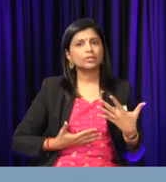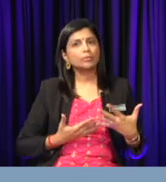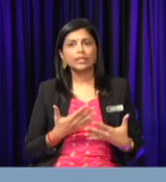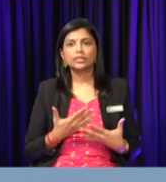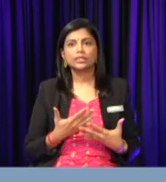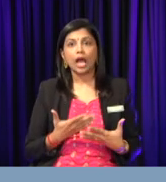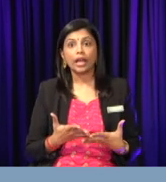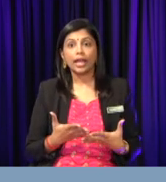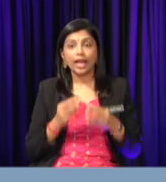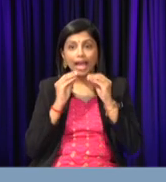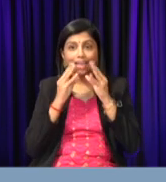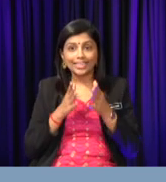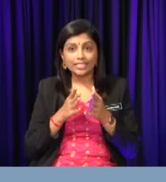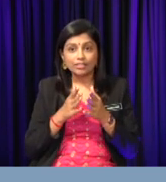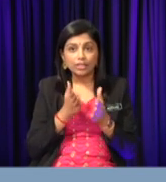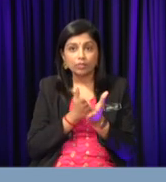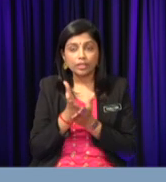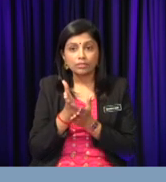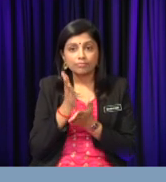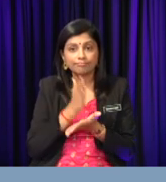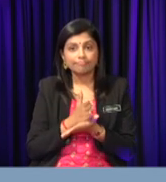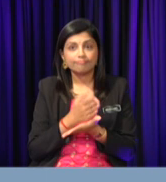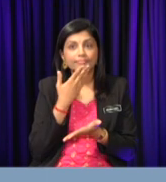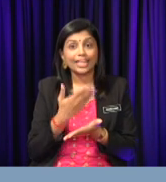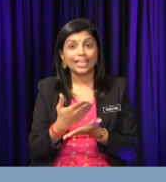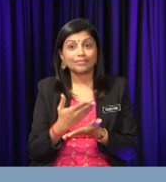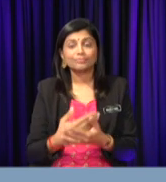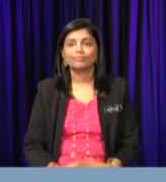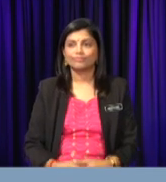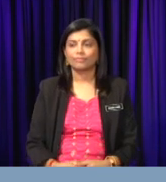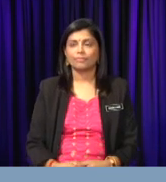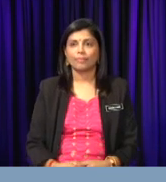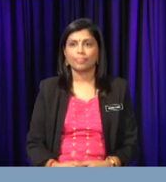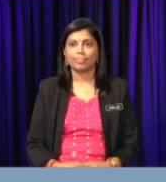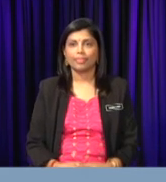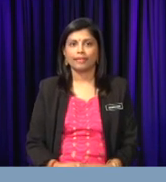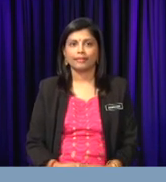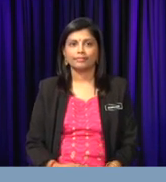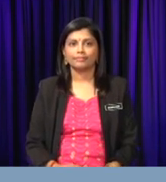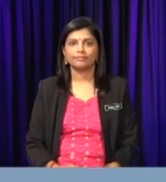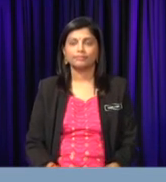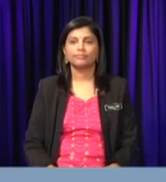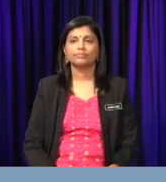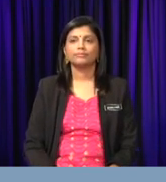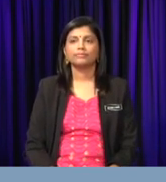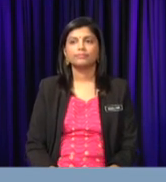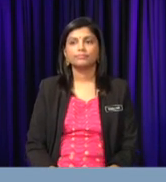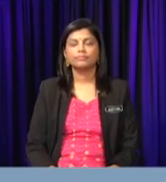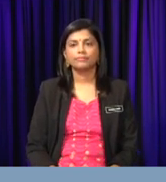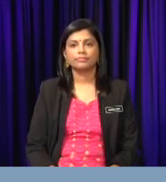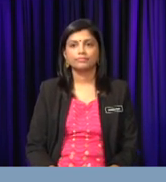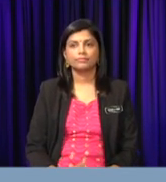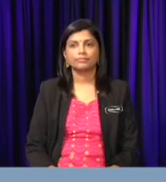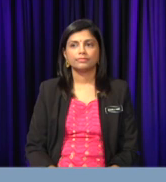All right, is that all? Okay, thank you very much for that response, Candidate B. Okay, now Candidate A, what about